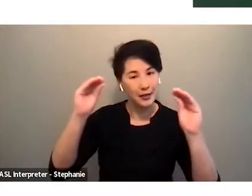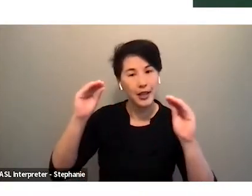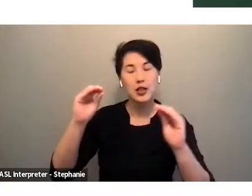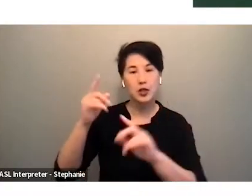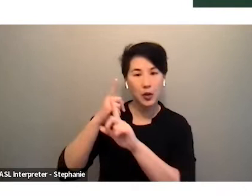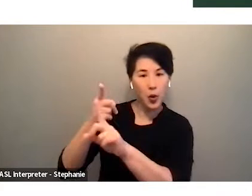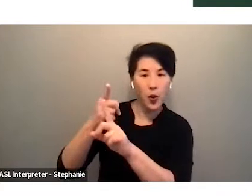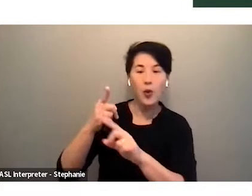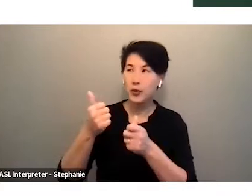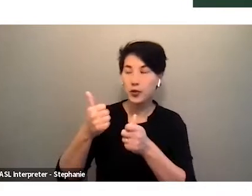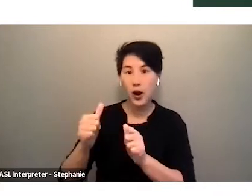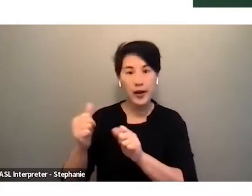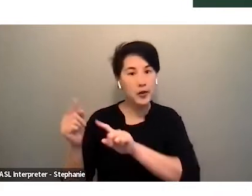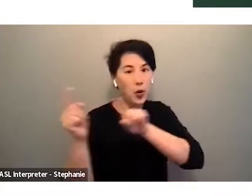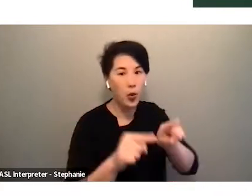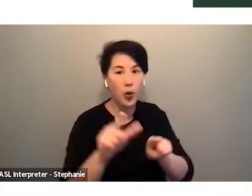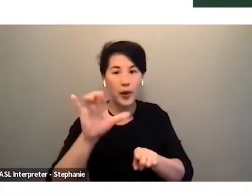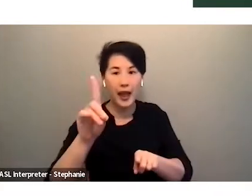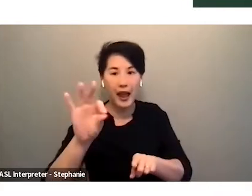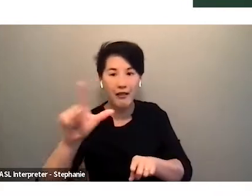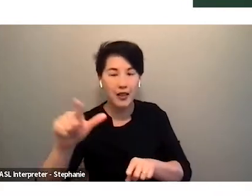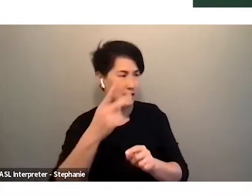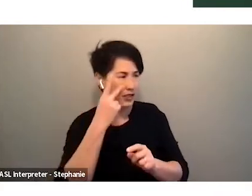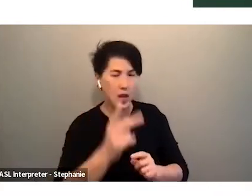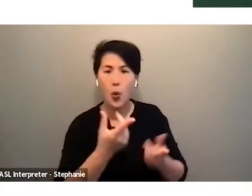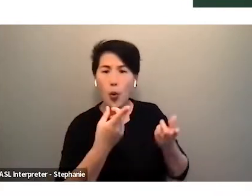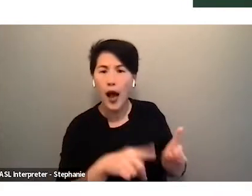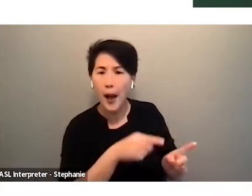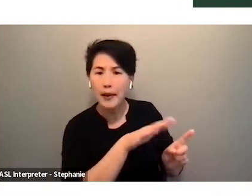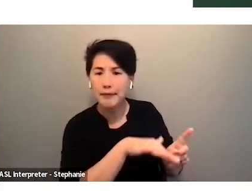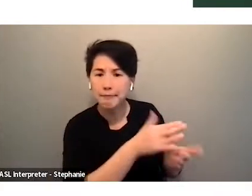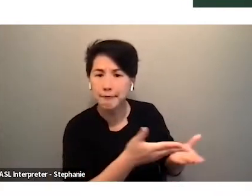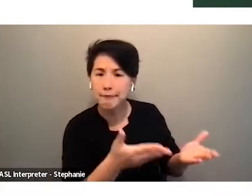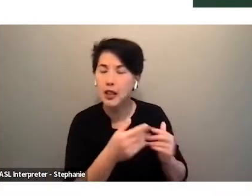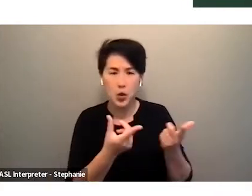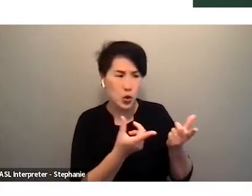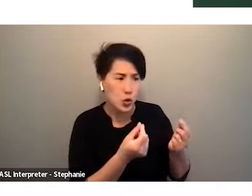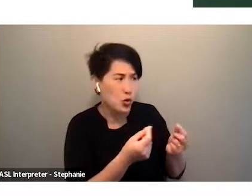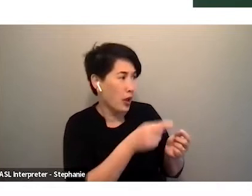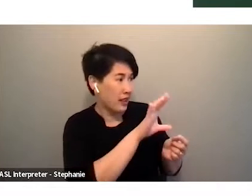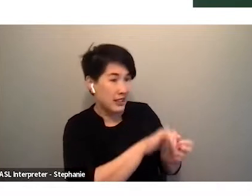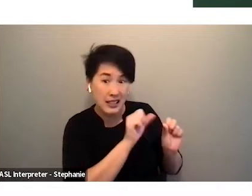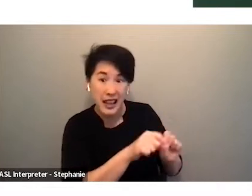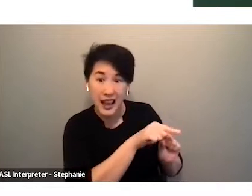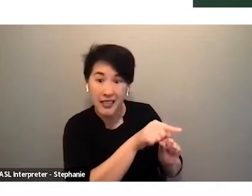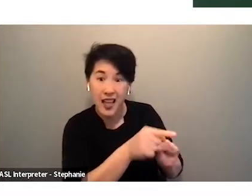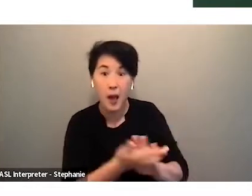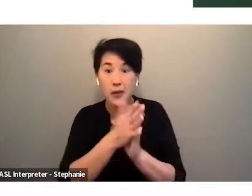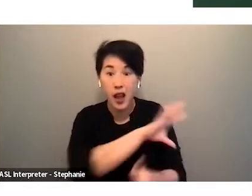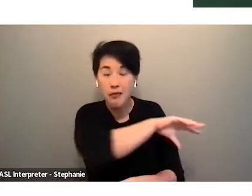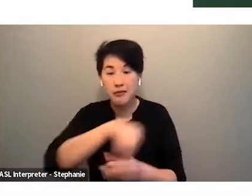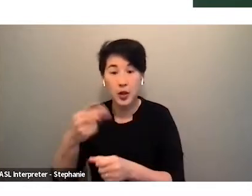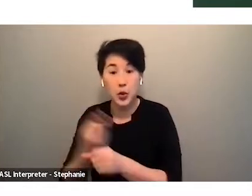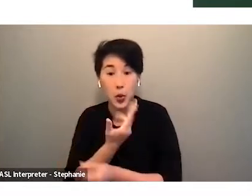to the landfill to see, where does everything go? What happens to it? And can this be a site of storytelling? We actually